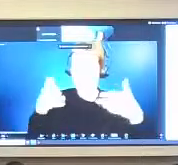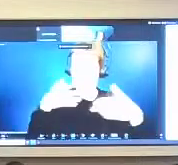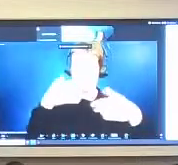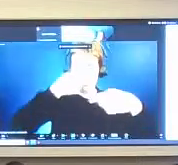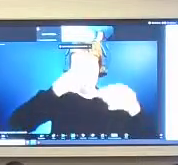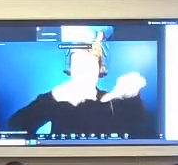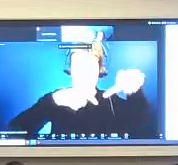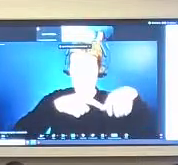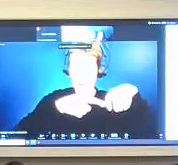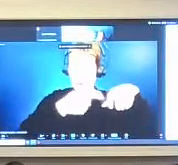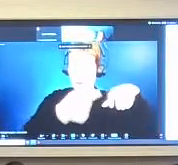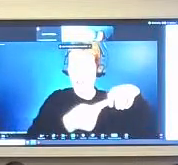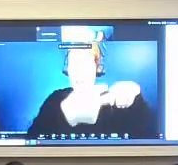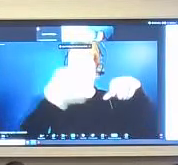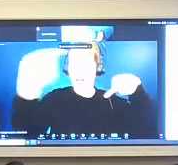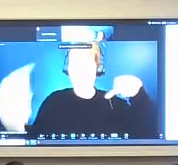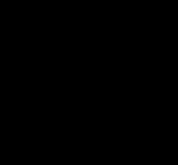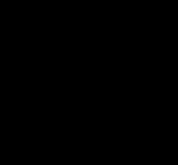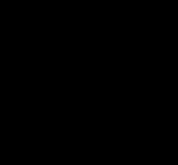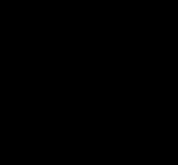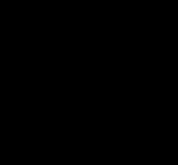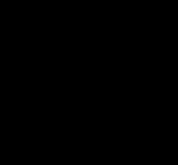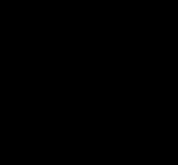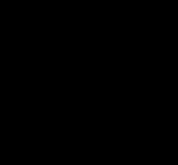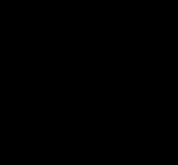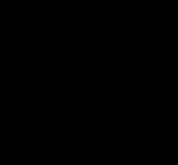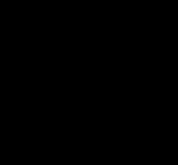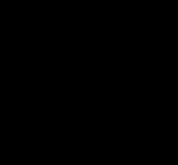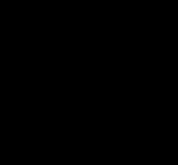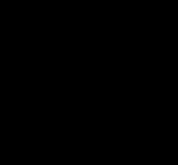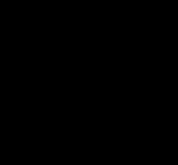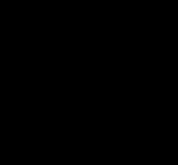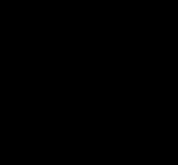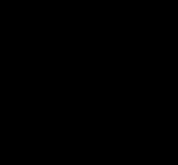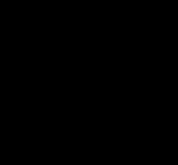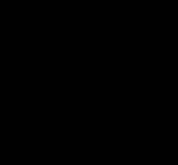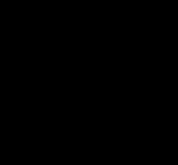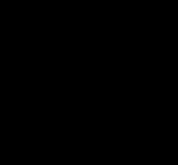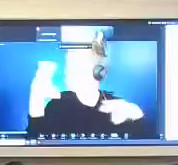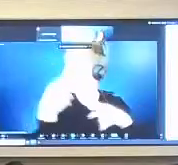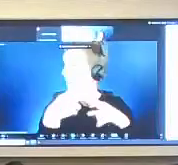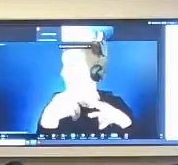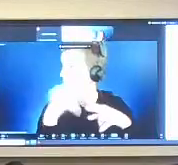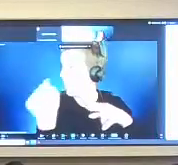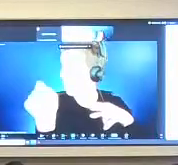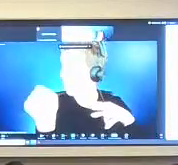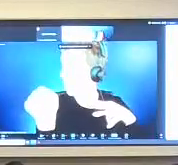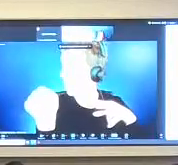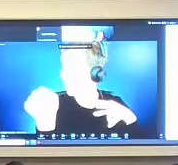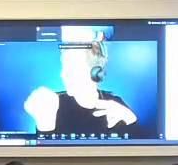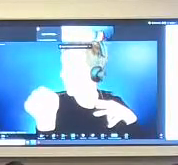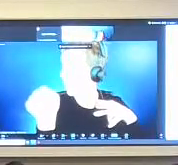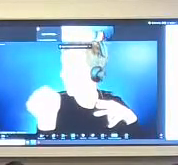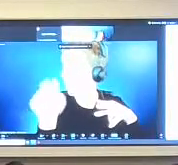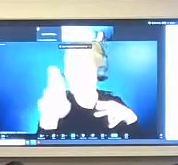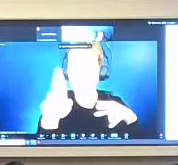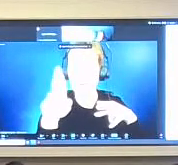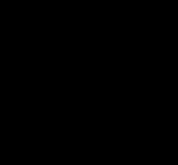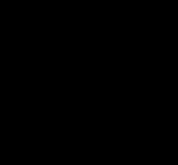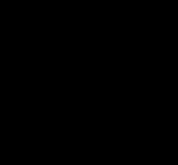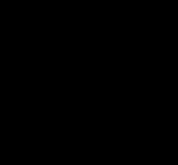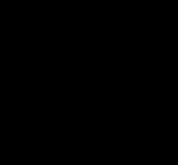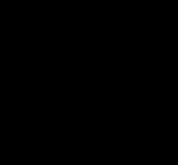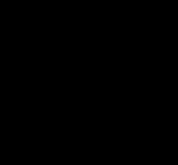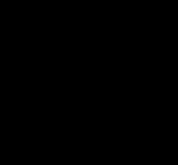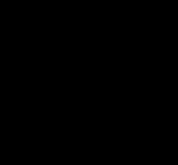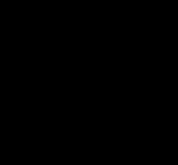Okay. And what's the restaurant on the corner? I can't think of it now. Well, Rue de Jean is close by there. Yes,